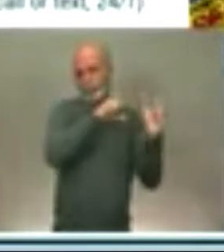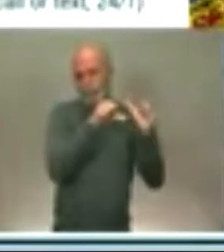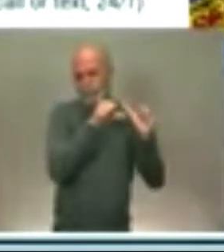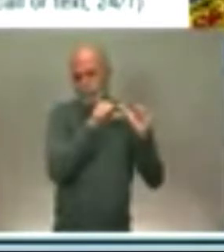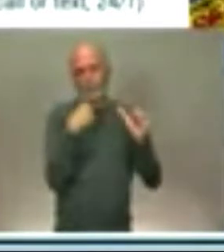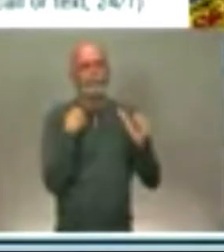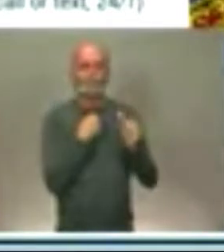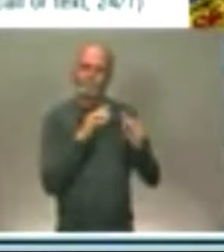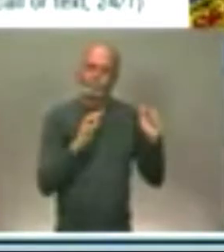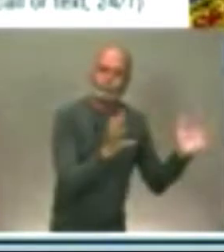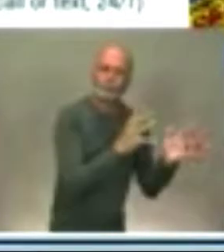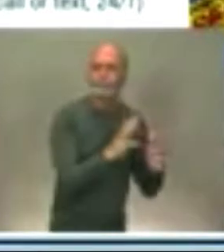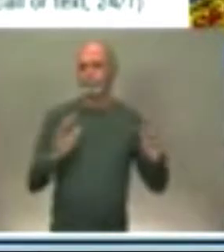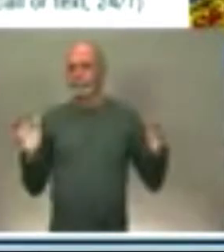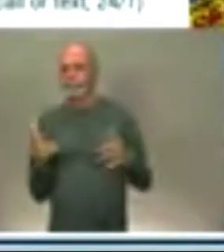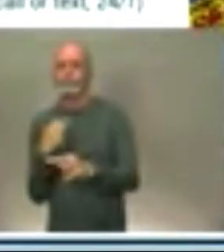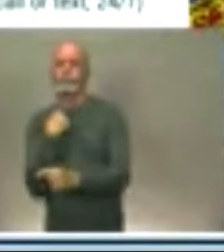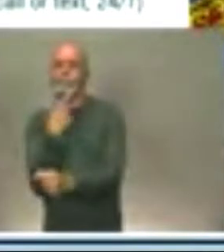So,